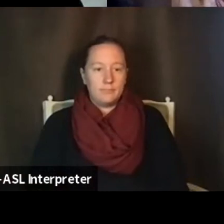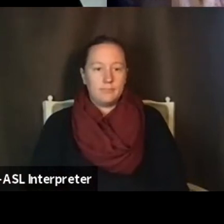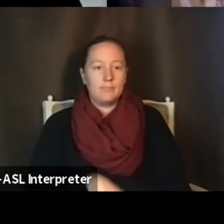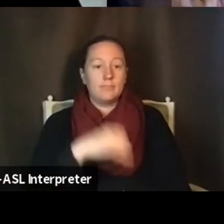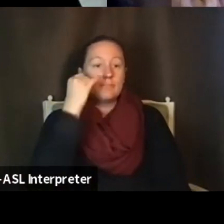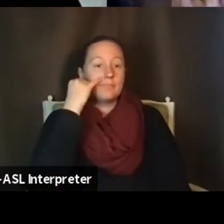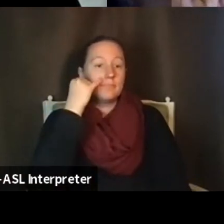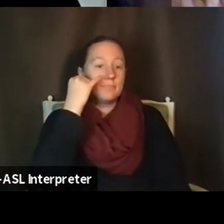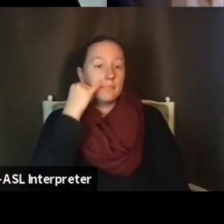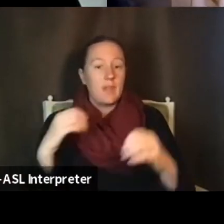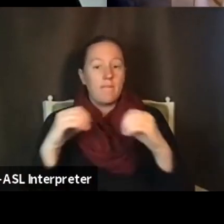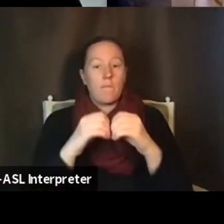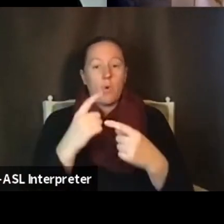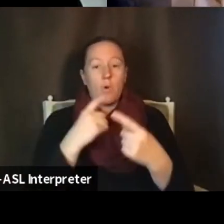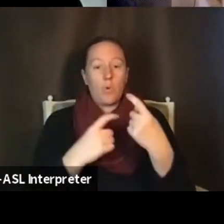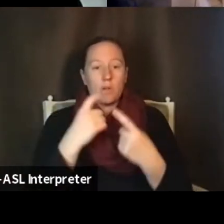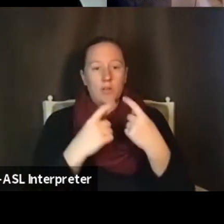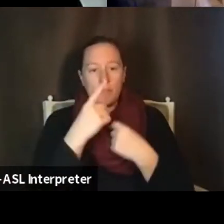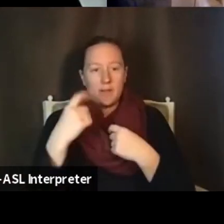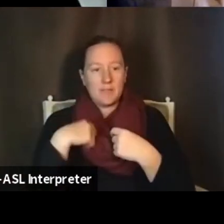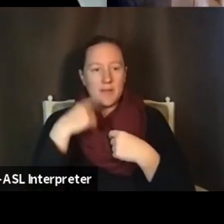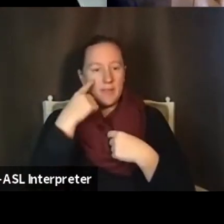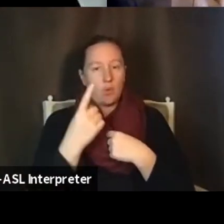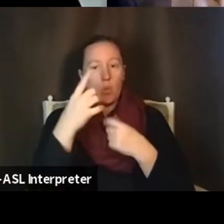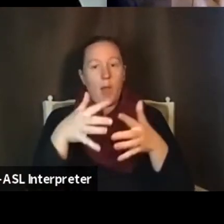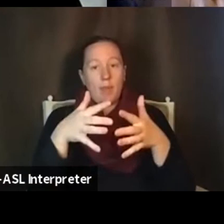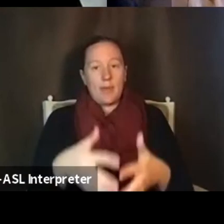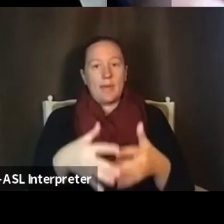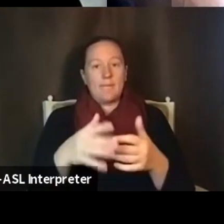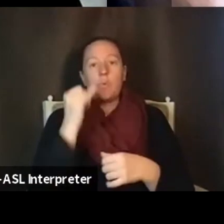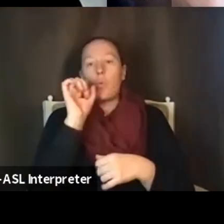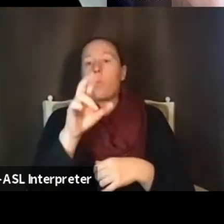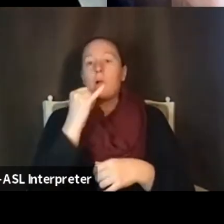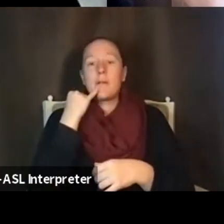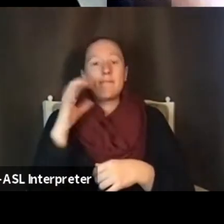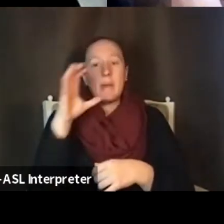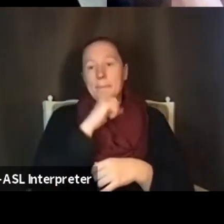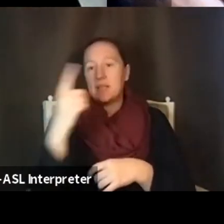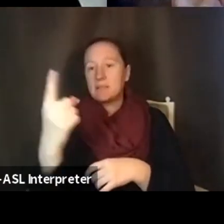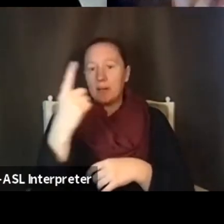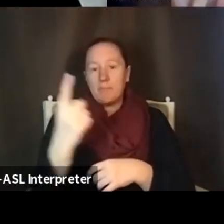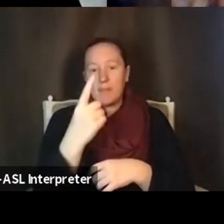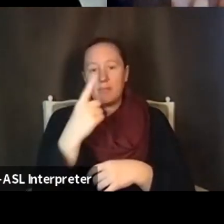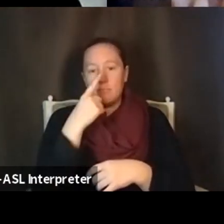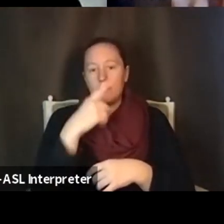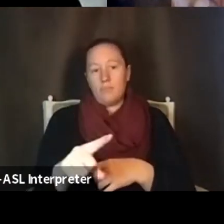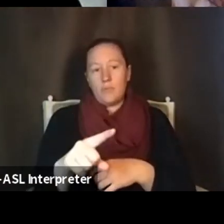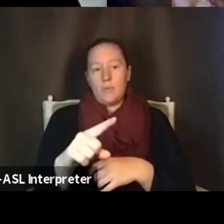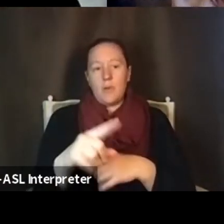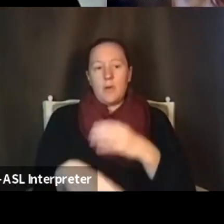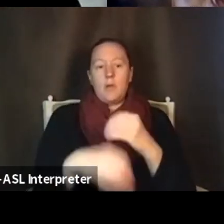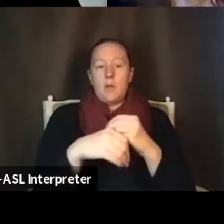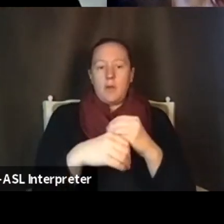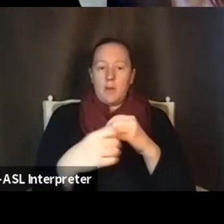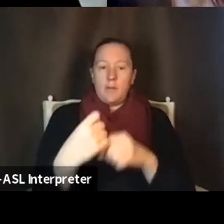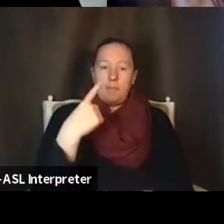questions, now is your chance, because I think I'm down to maybe one question here, or if I've missed something, please feel free to put it back